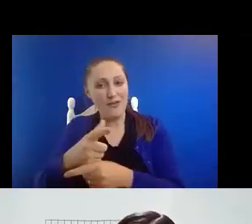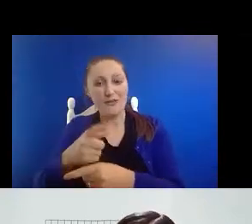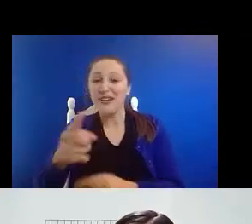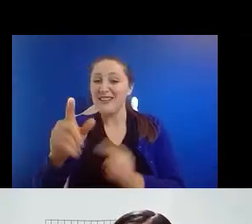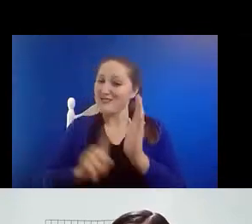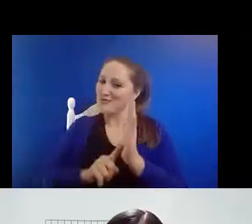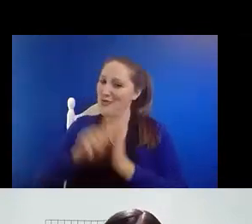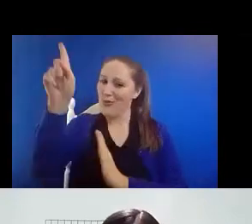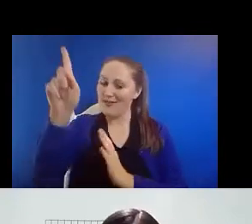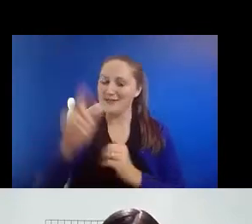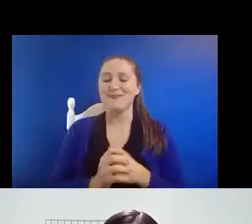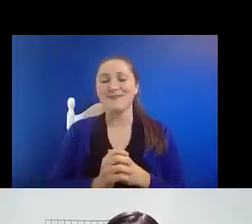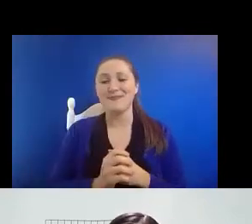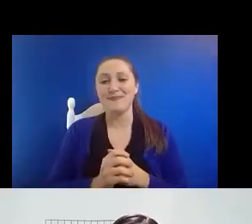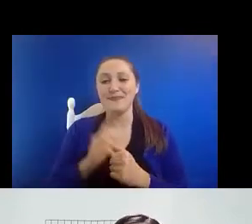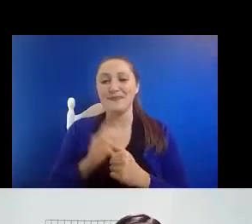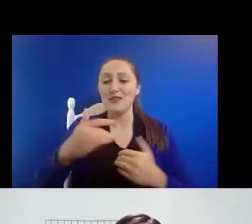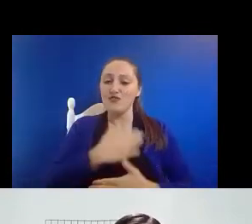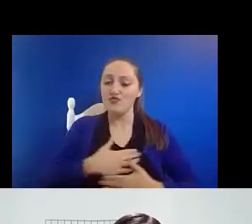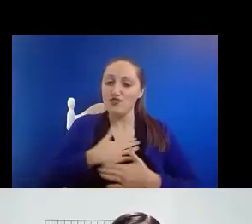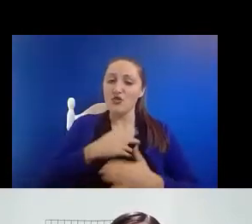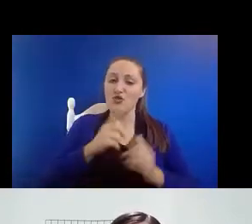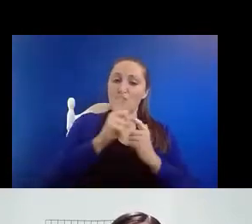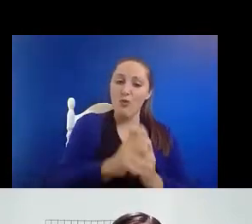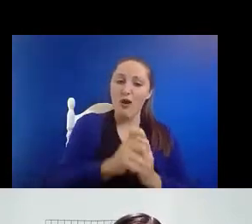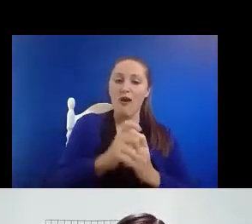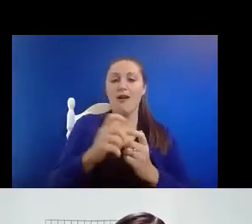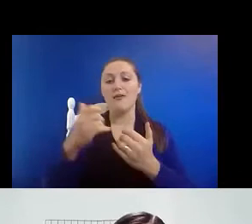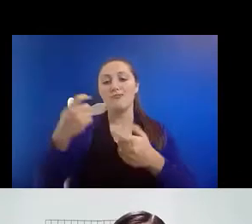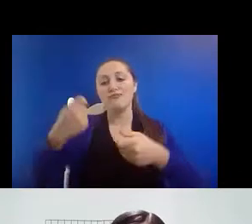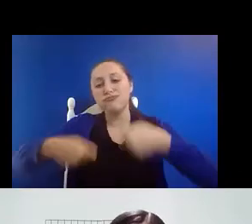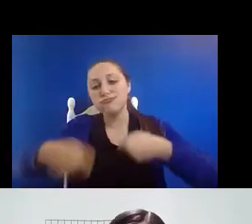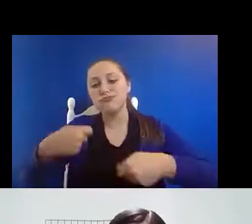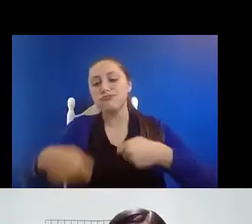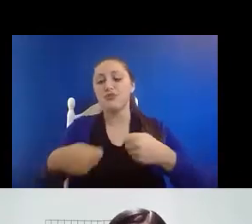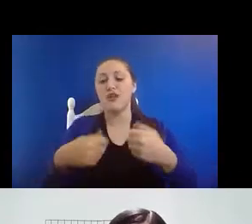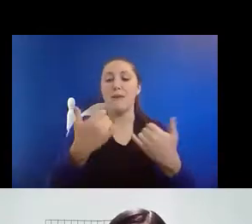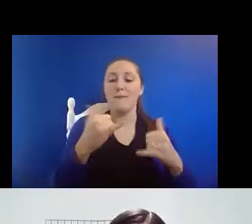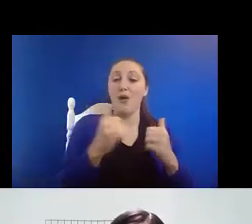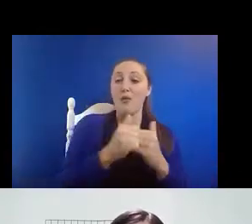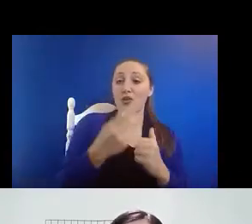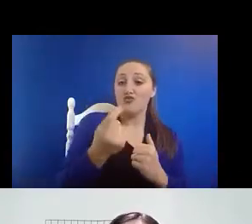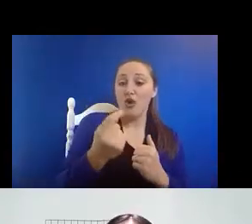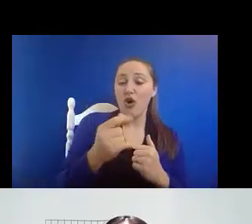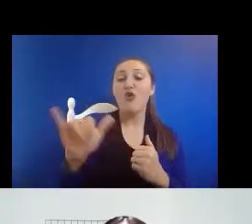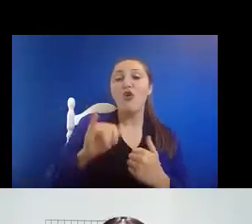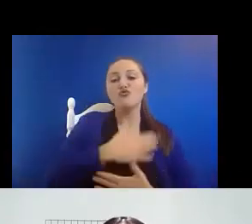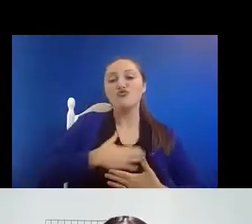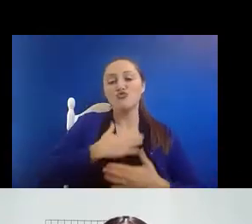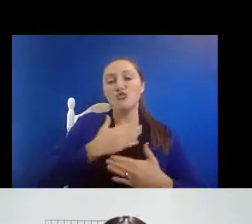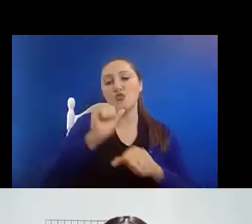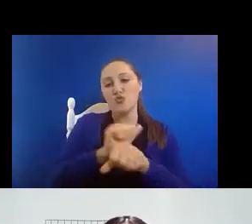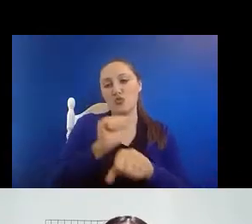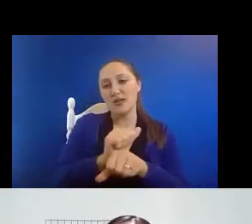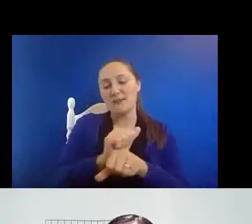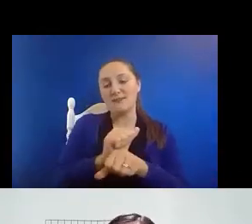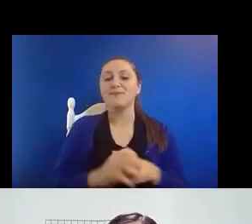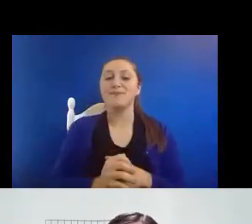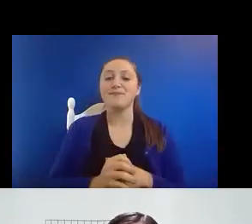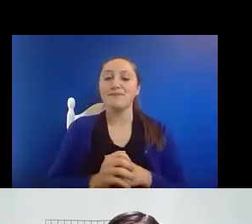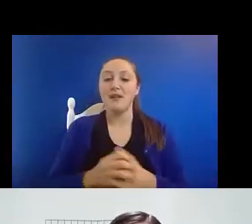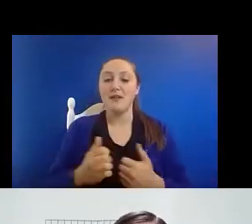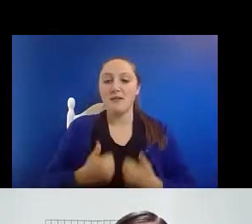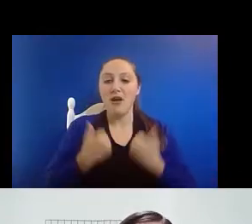time running, playing the drums, playing with his dogs, and he also enjoys working. Although life has brought Daniel